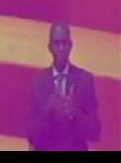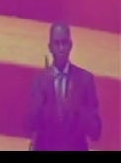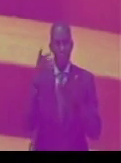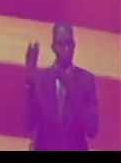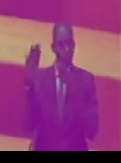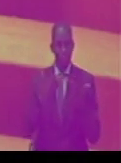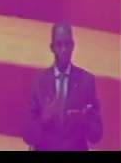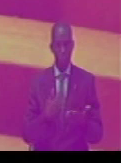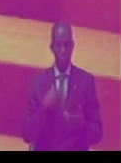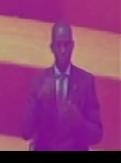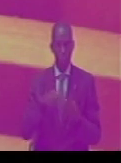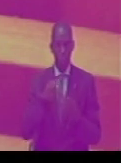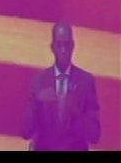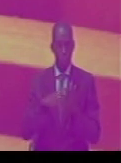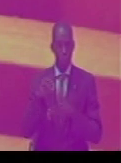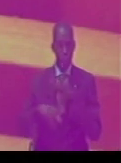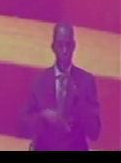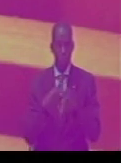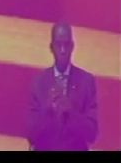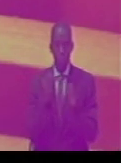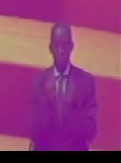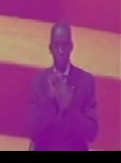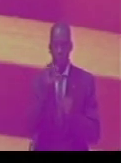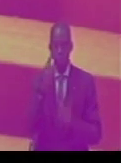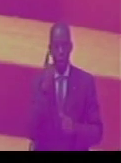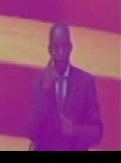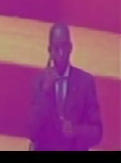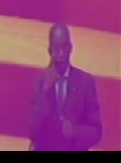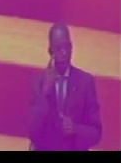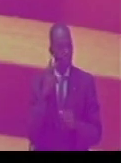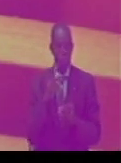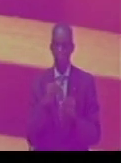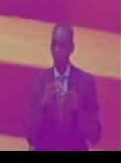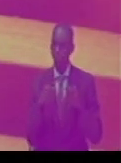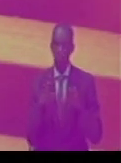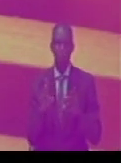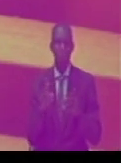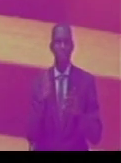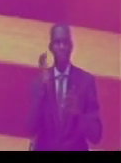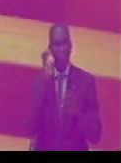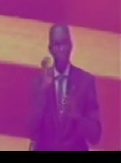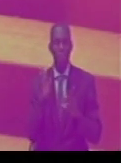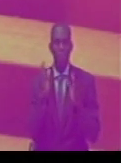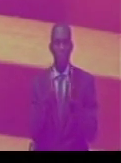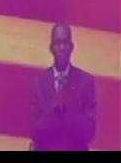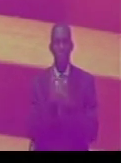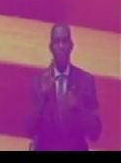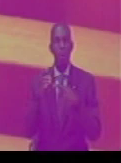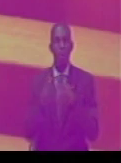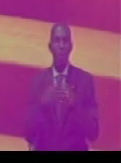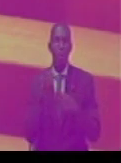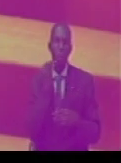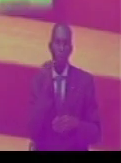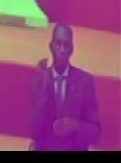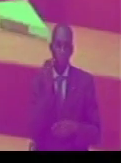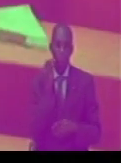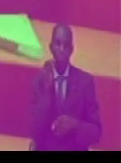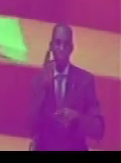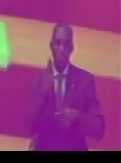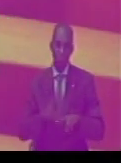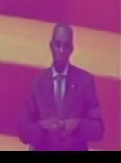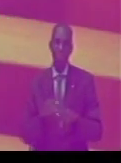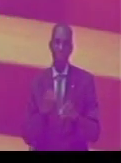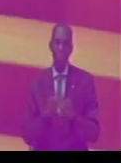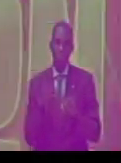like i said jesus he did not brought me to this world with one i will not return with one eye that is my prayer i went back to